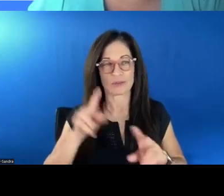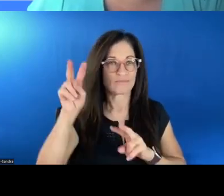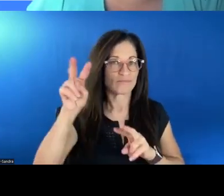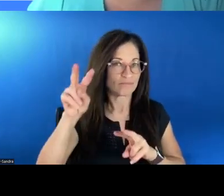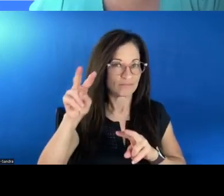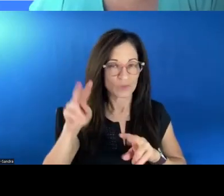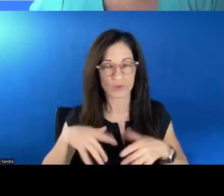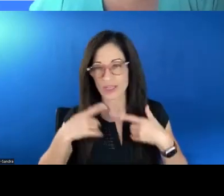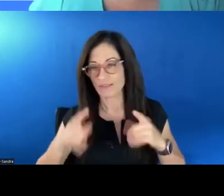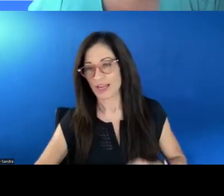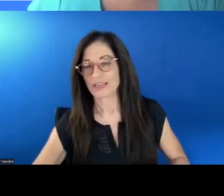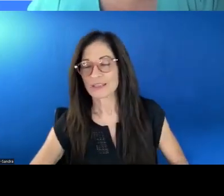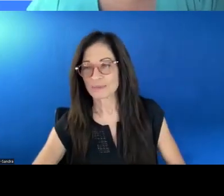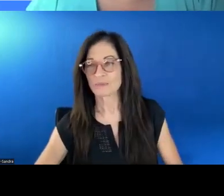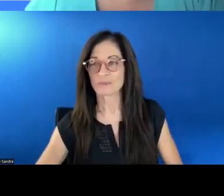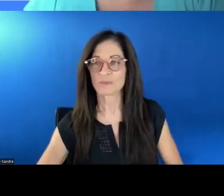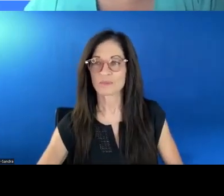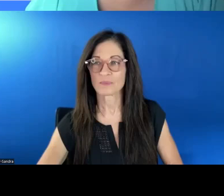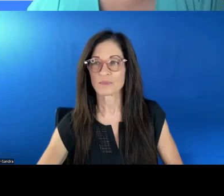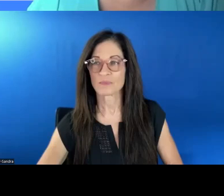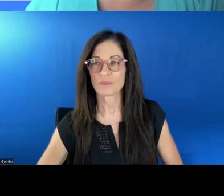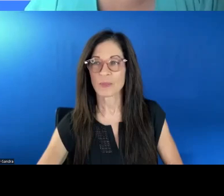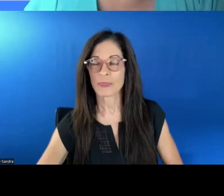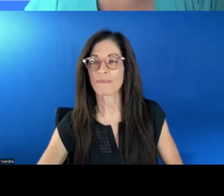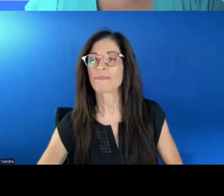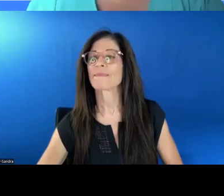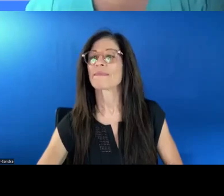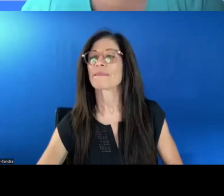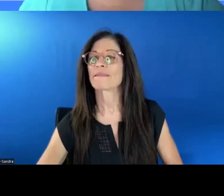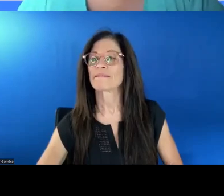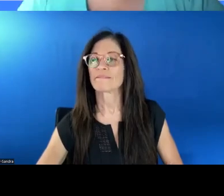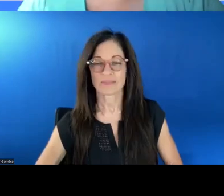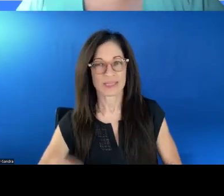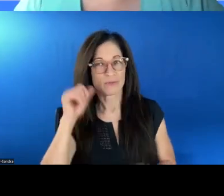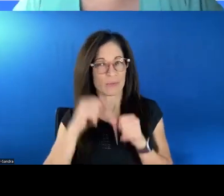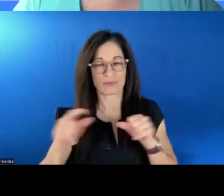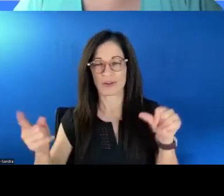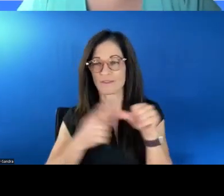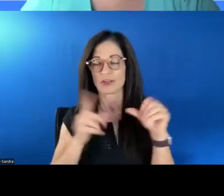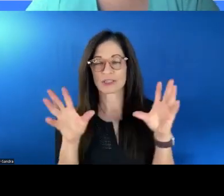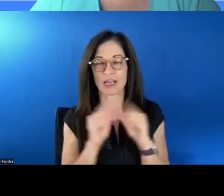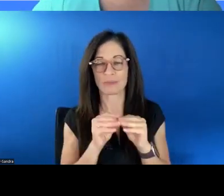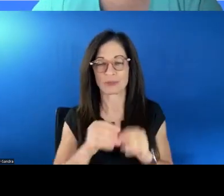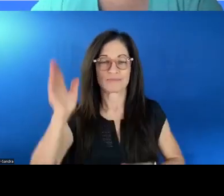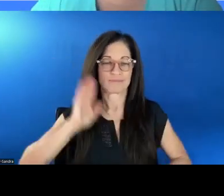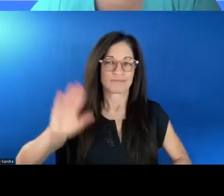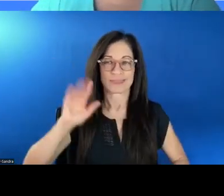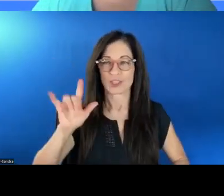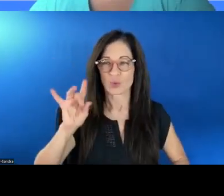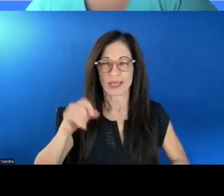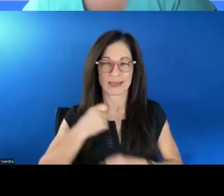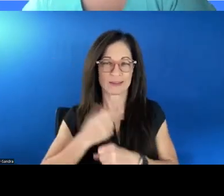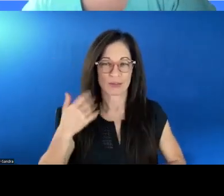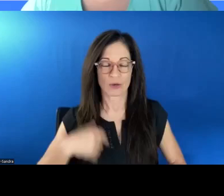the event. And he remembers his very first conference back in Columbus almost 20 years ago. Looking forward to